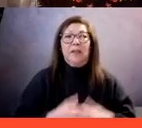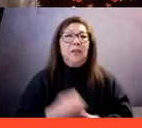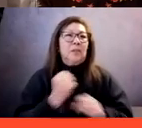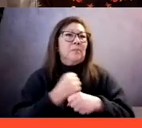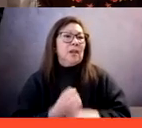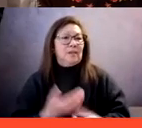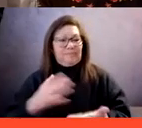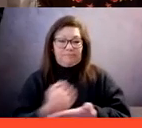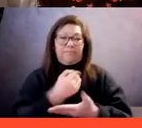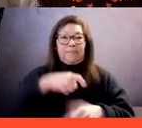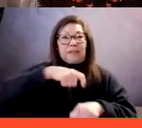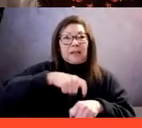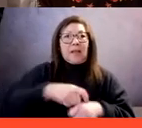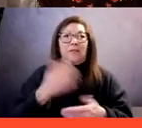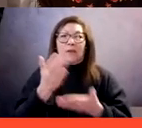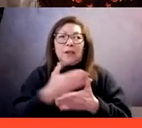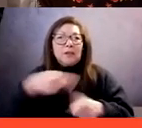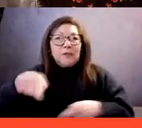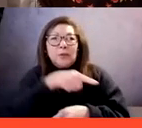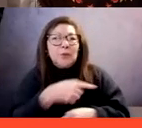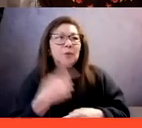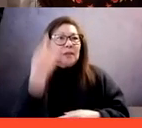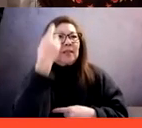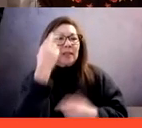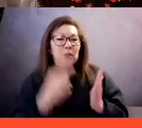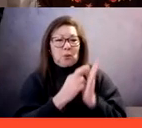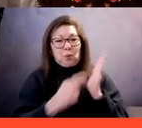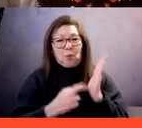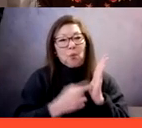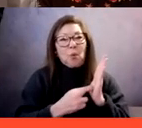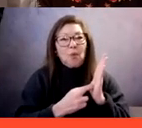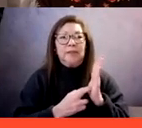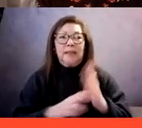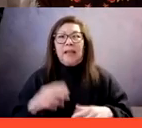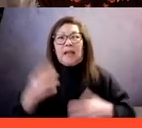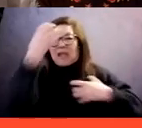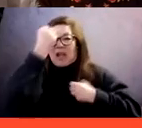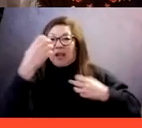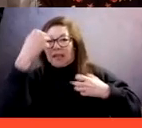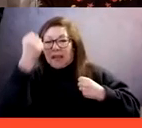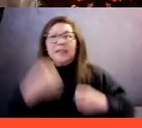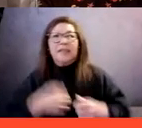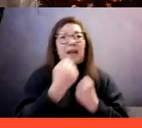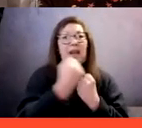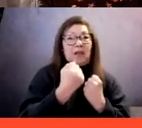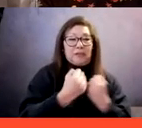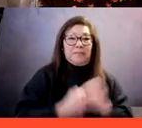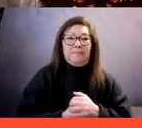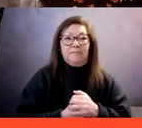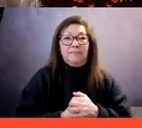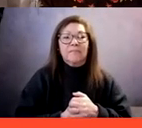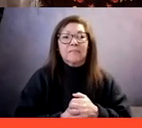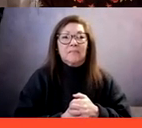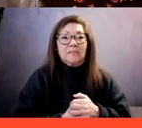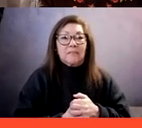this time and for each of us to consider our roles in reconciliation, decolonization, and allyship. Okay,